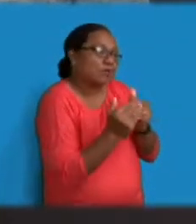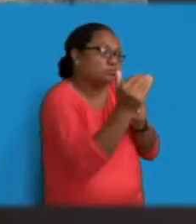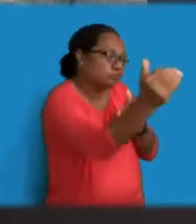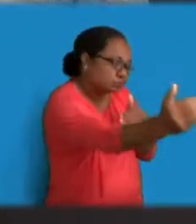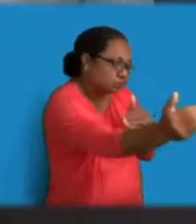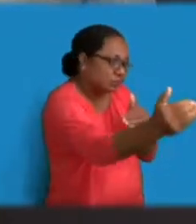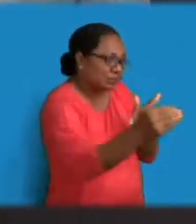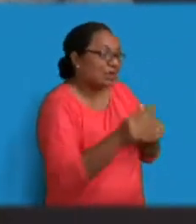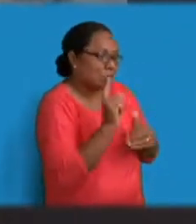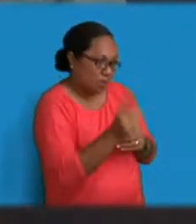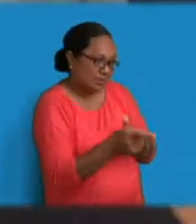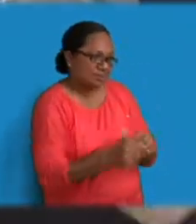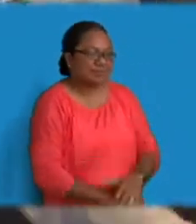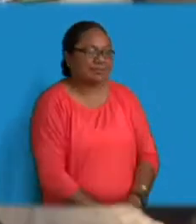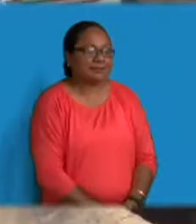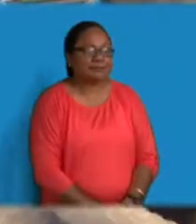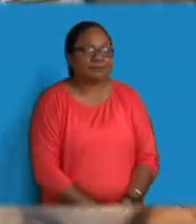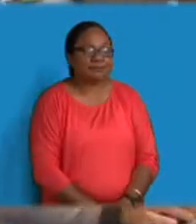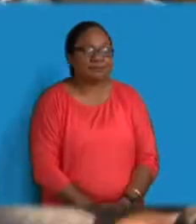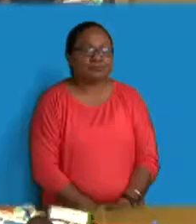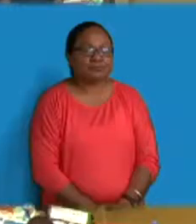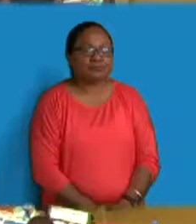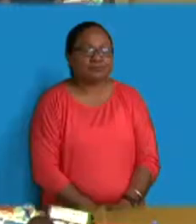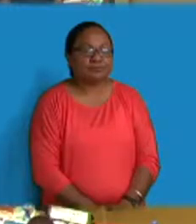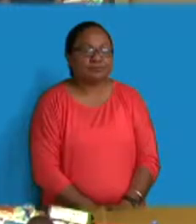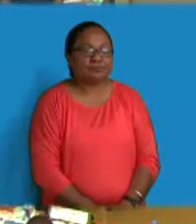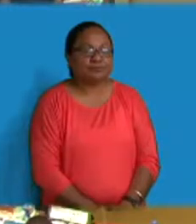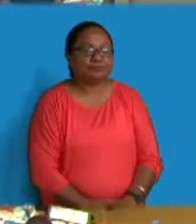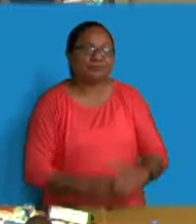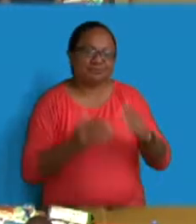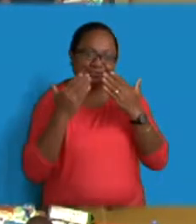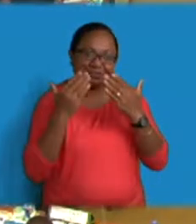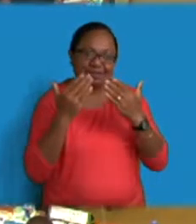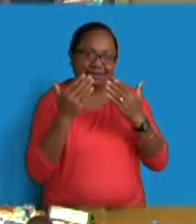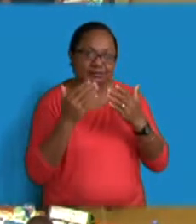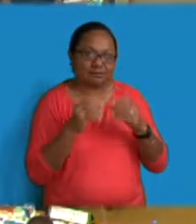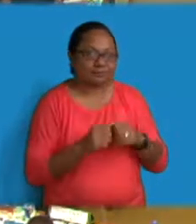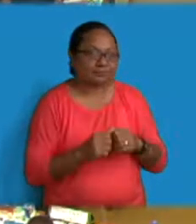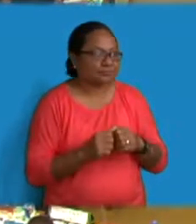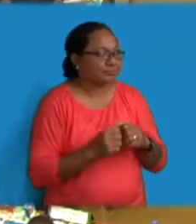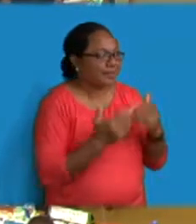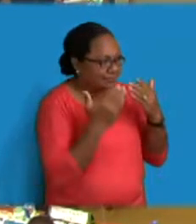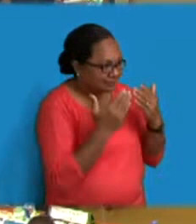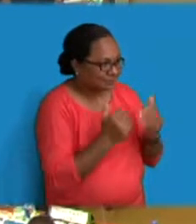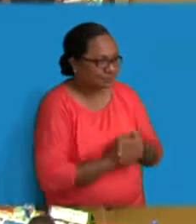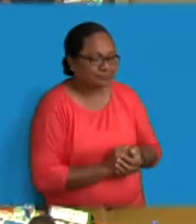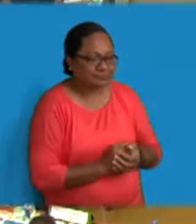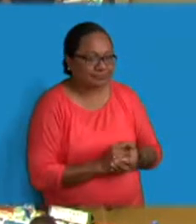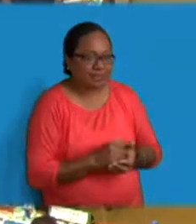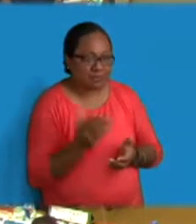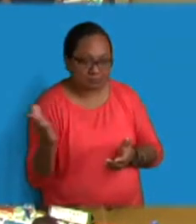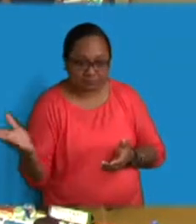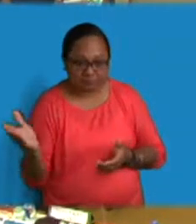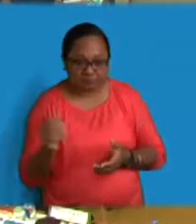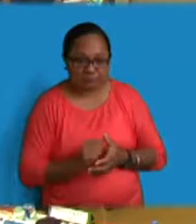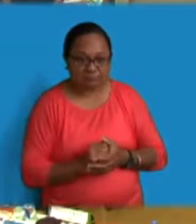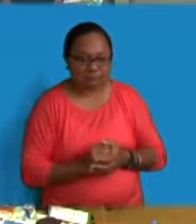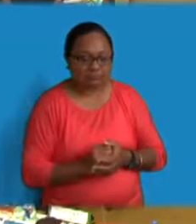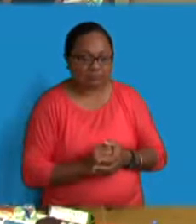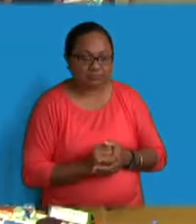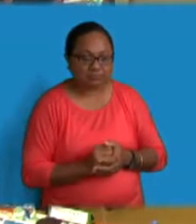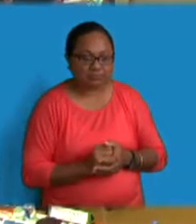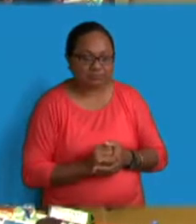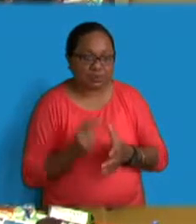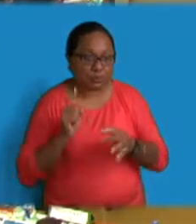what we're doing at the moment. Thank you. Thank you. Honourable Politini. Thank you, Madam Speaker.